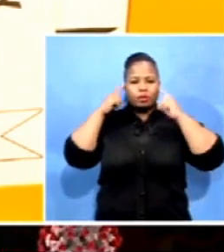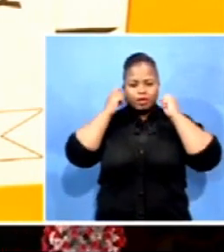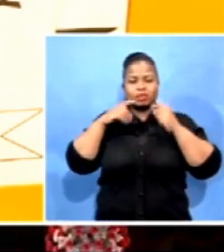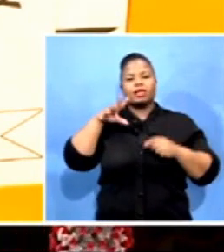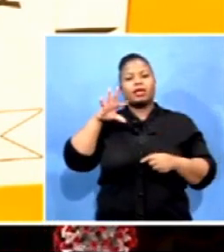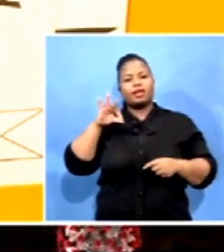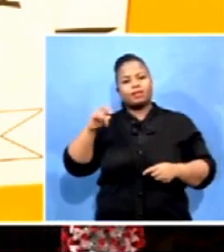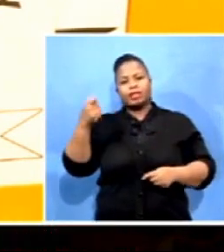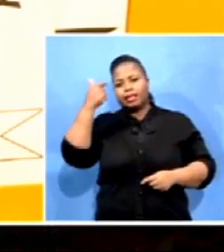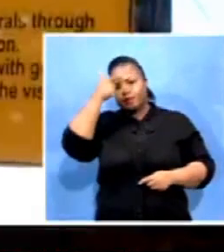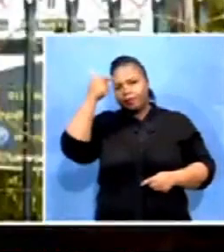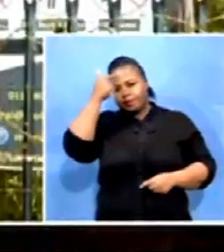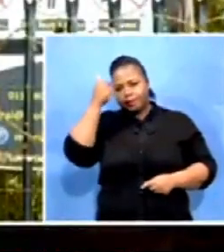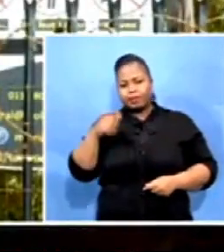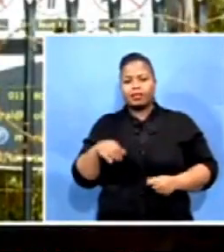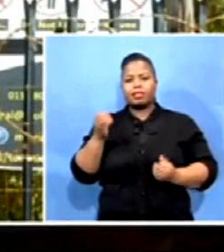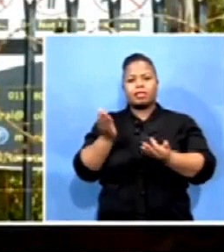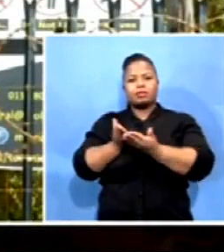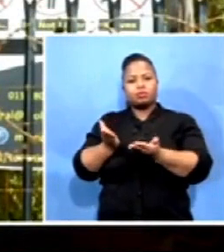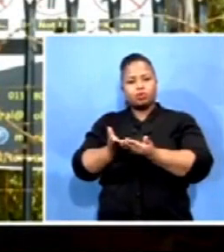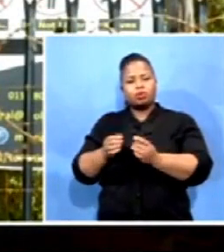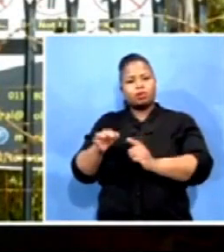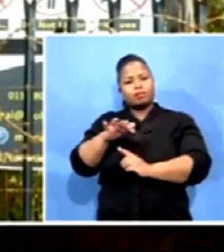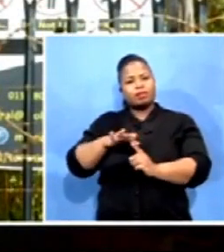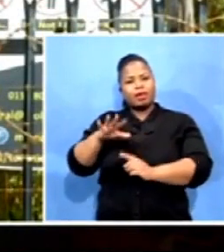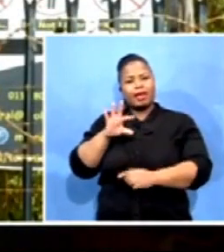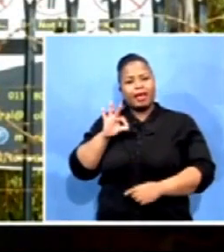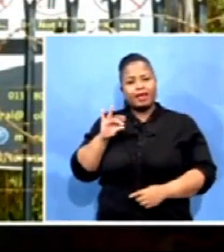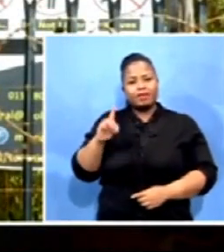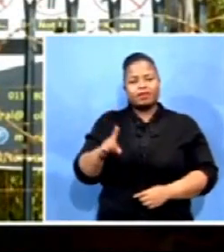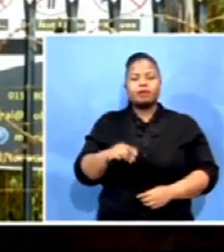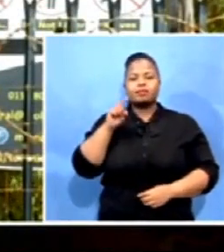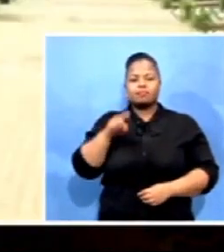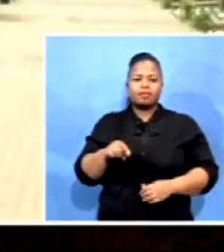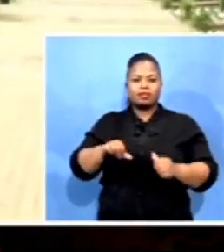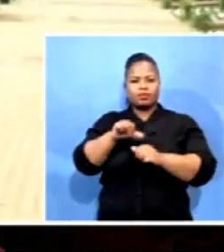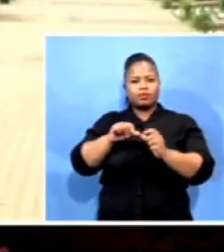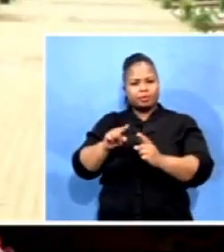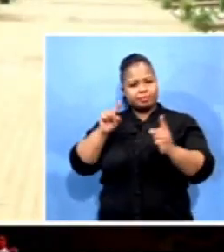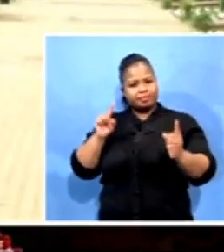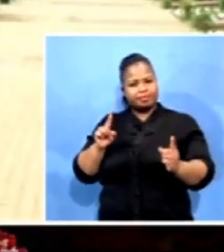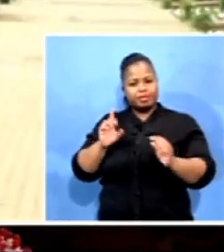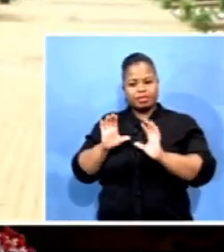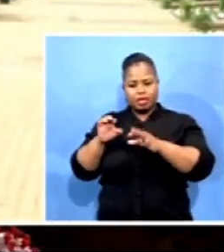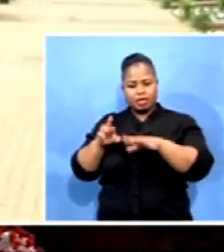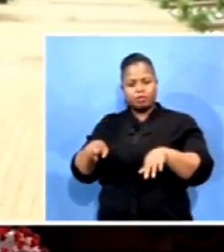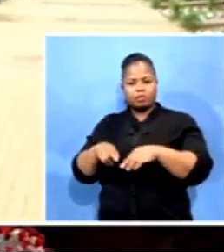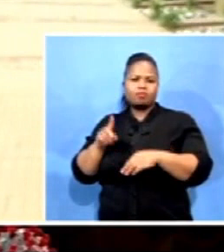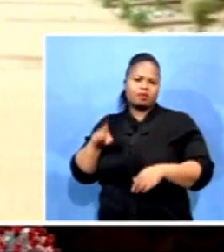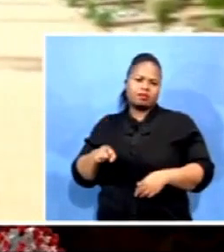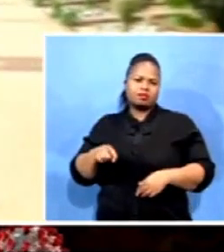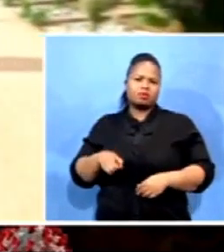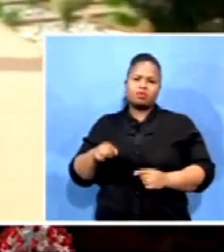day. They will be forced to observe social distances in the classroom. So the environment in the school is far better than